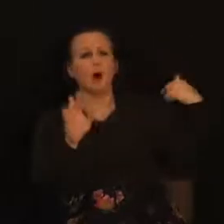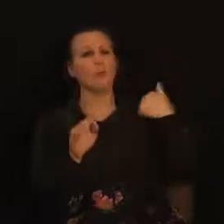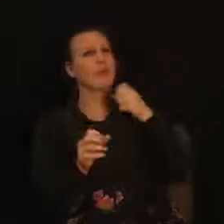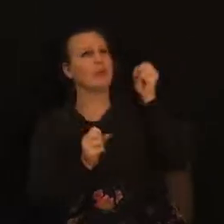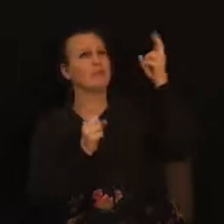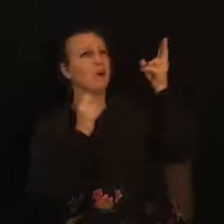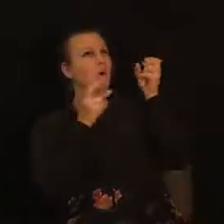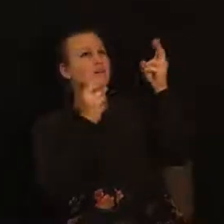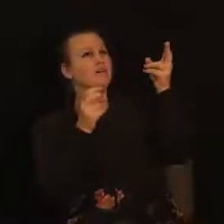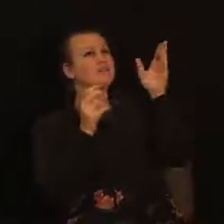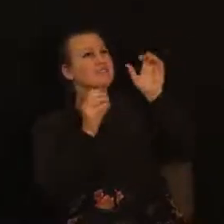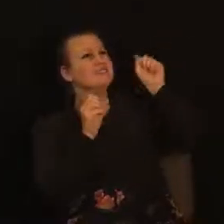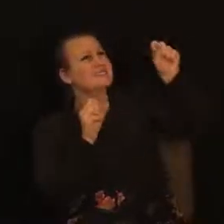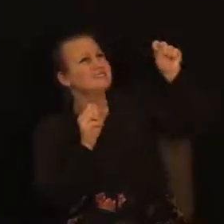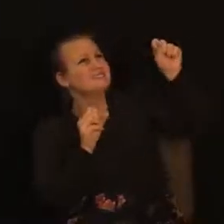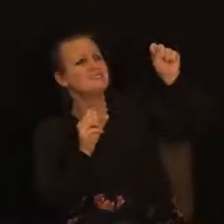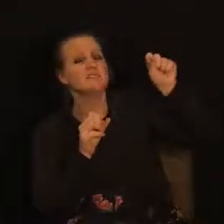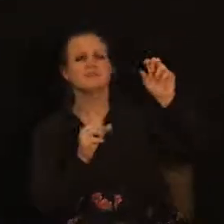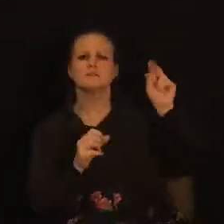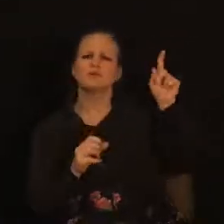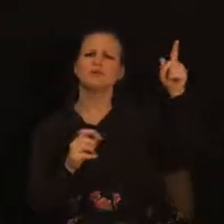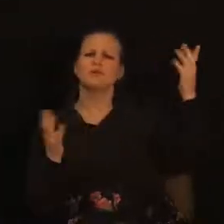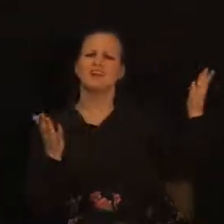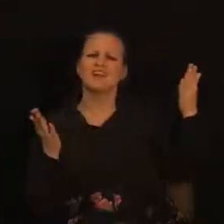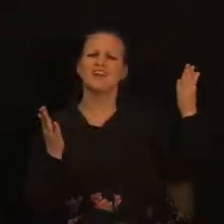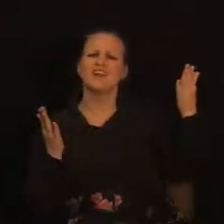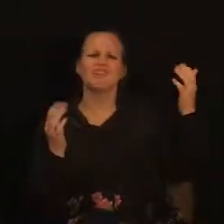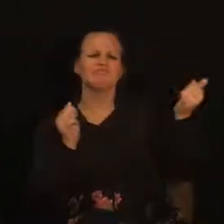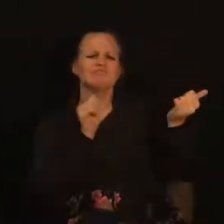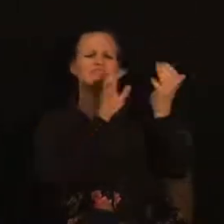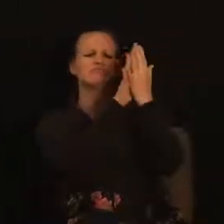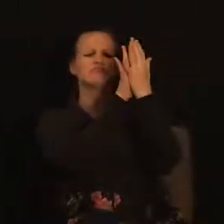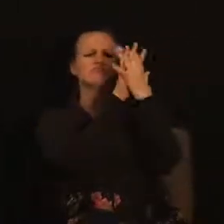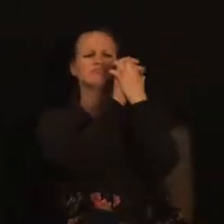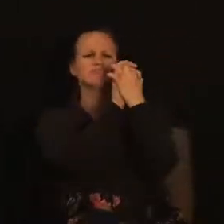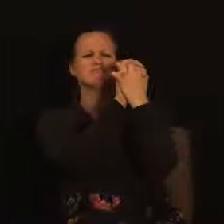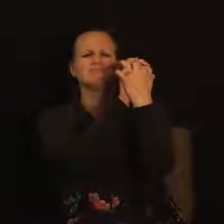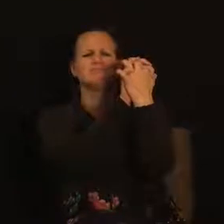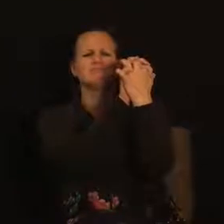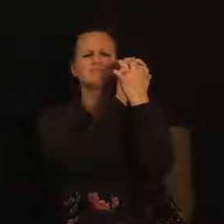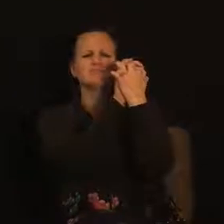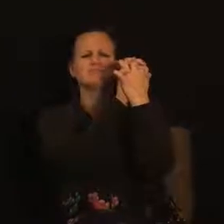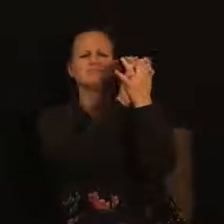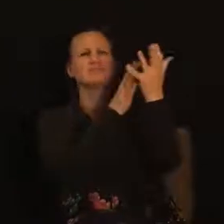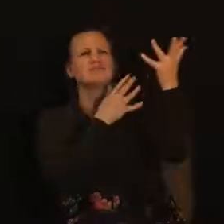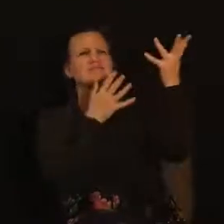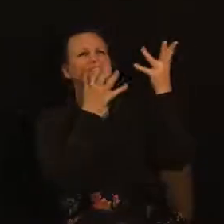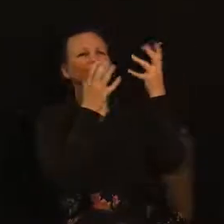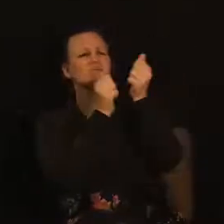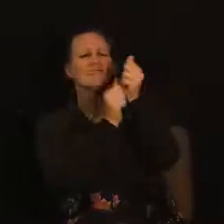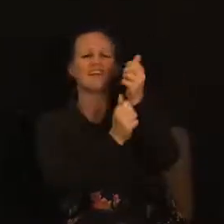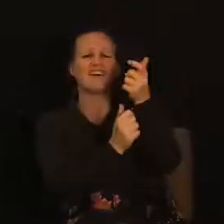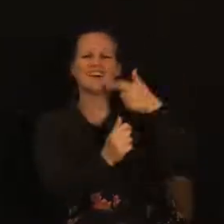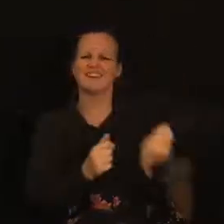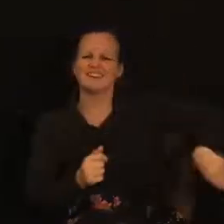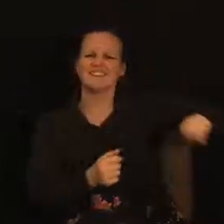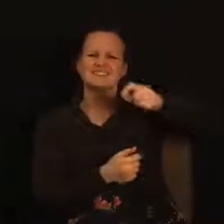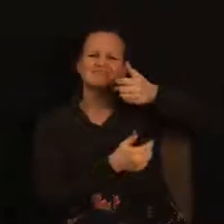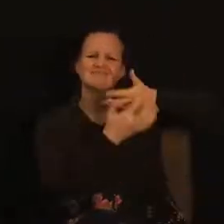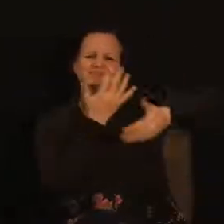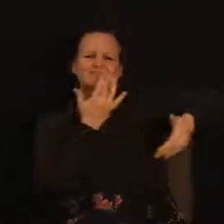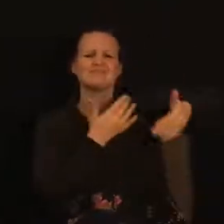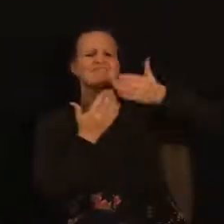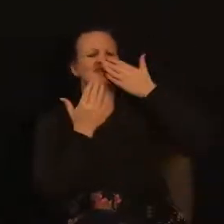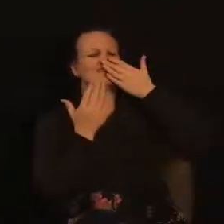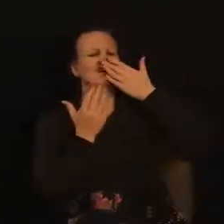things at, Father, but that you actually are here with us. And I just thank you for that, and I thank you for the way that you've encountered hearts